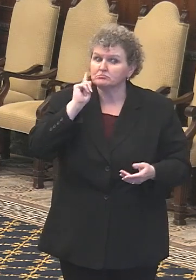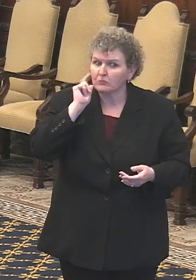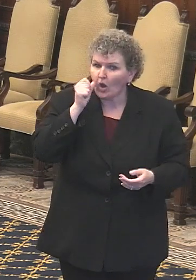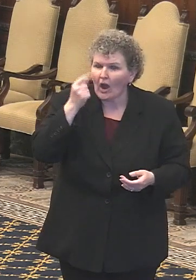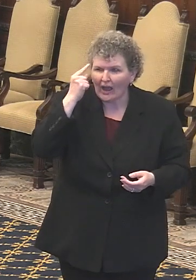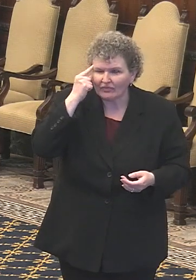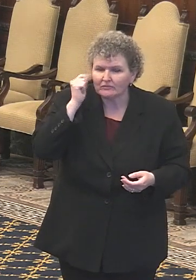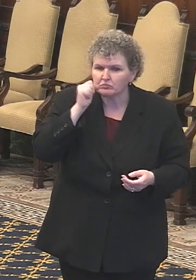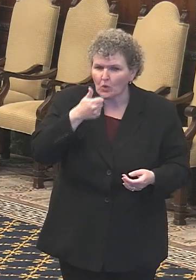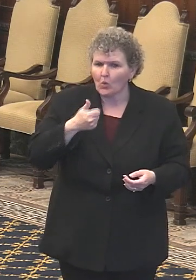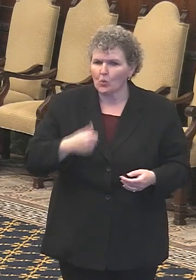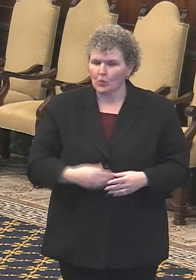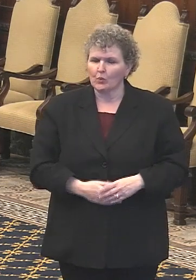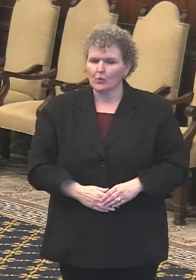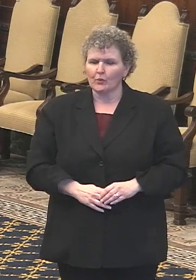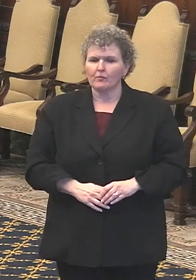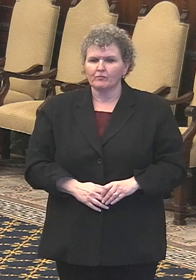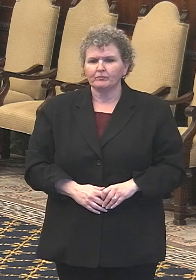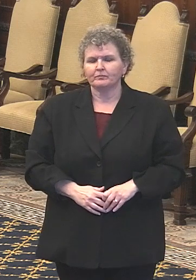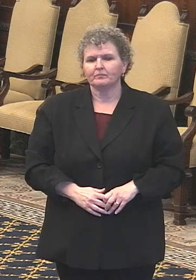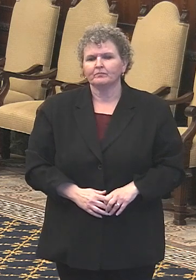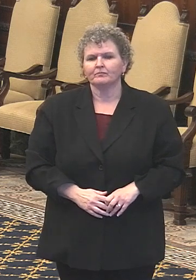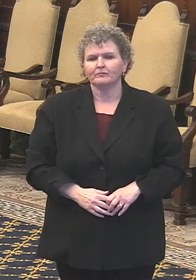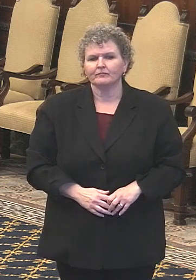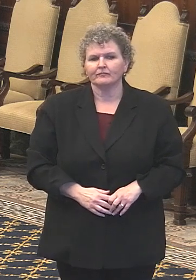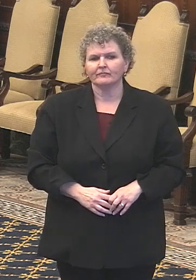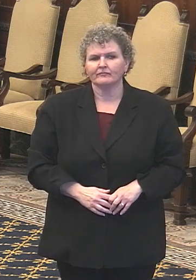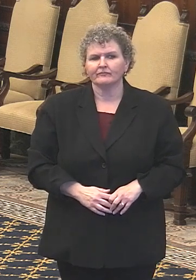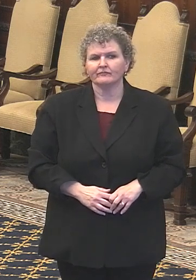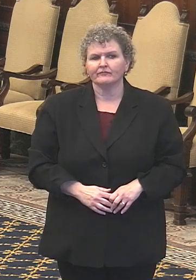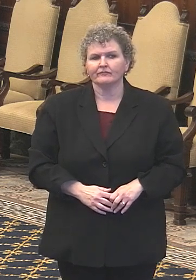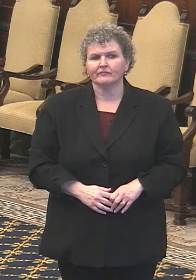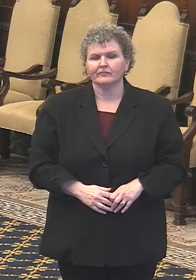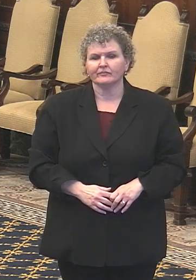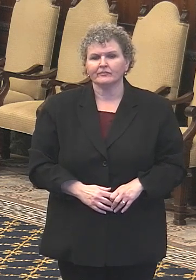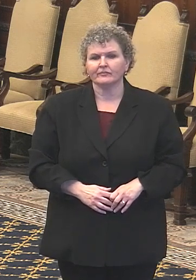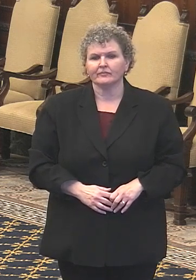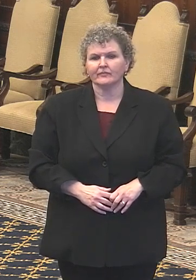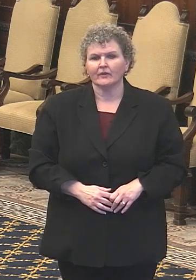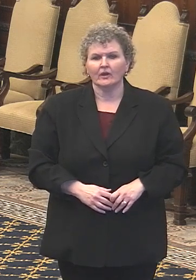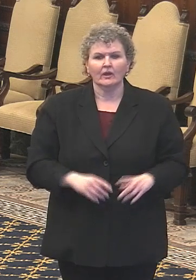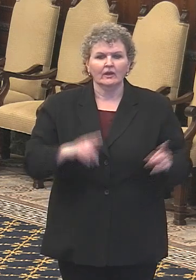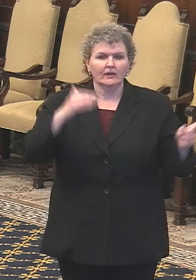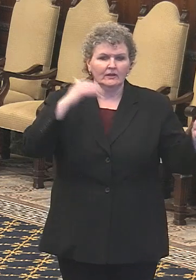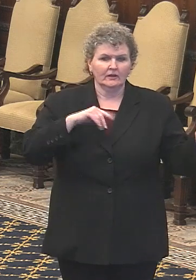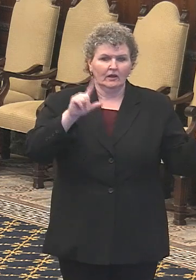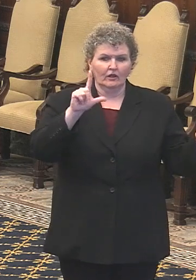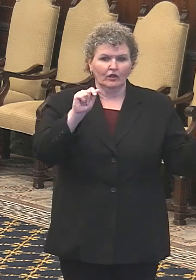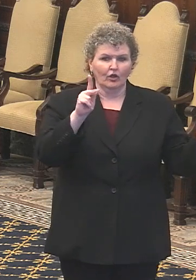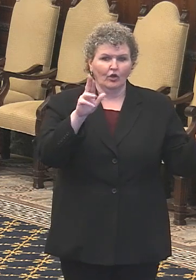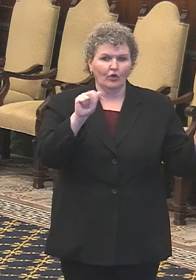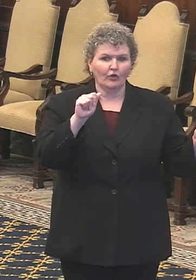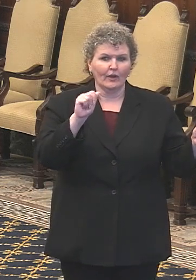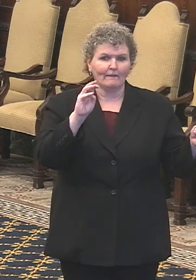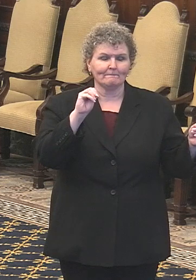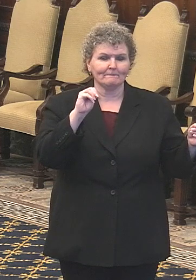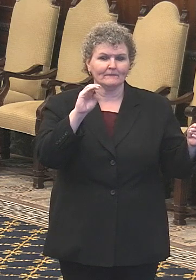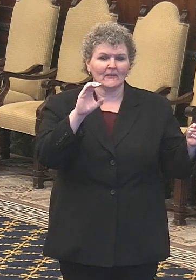you. Thank you, Pat. Next up, we have Laura McChrystal of the Inquirer.